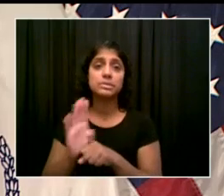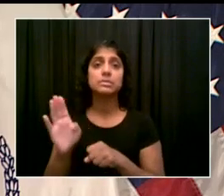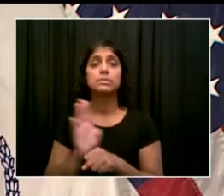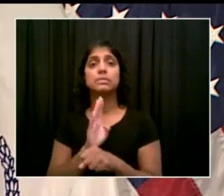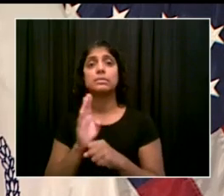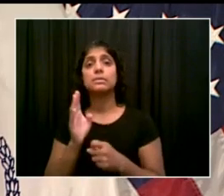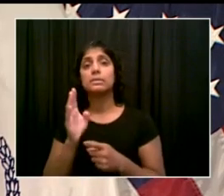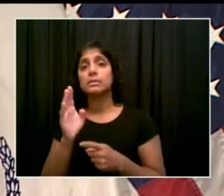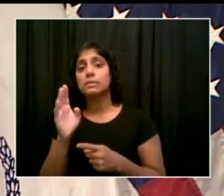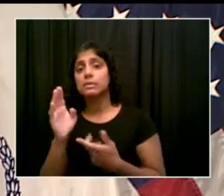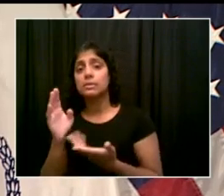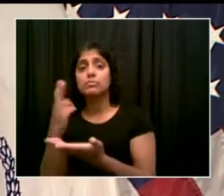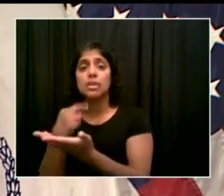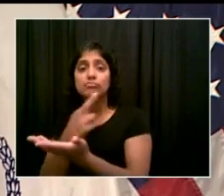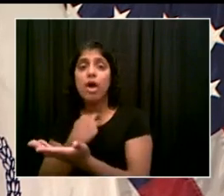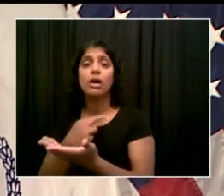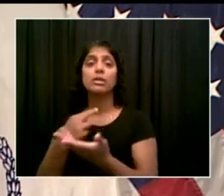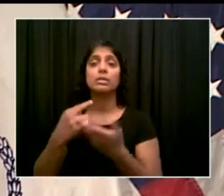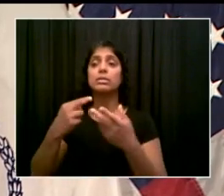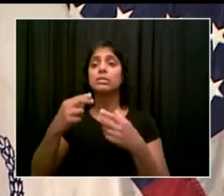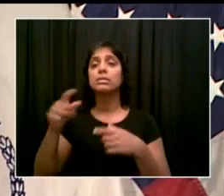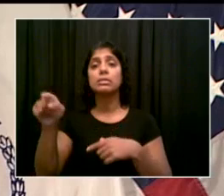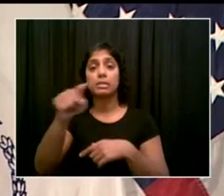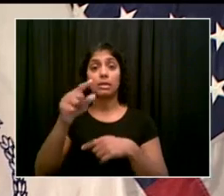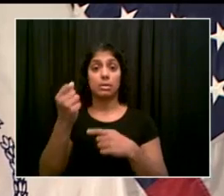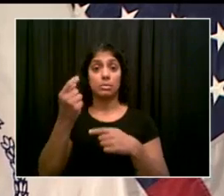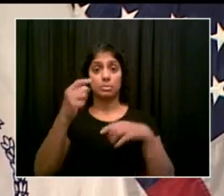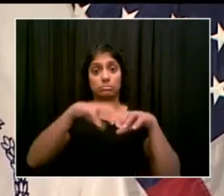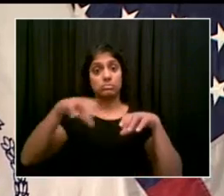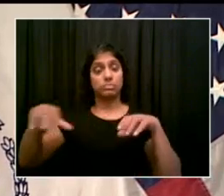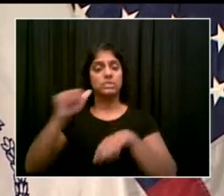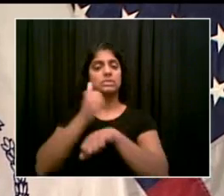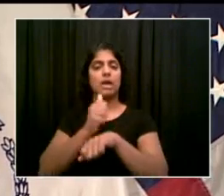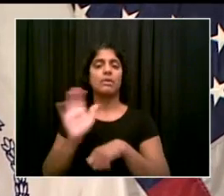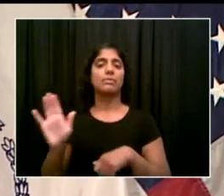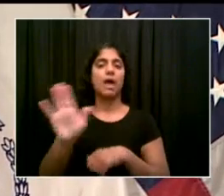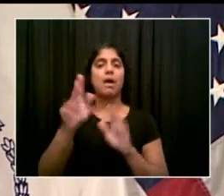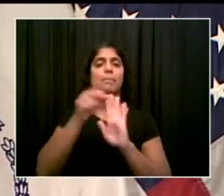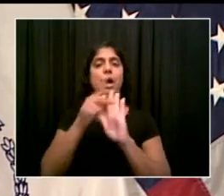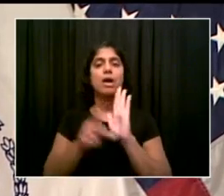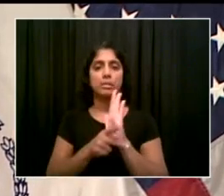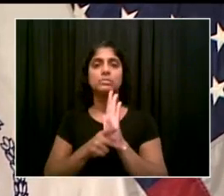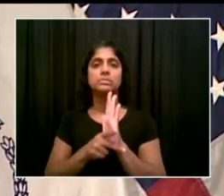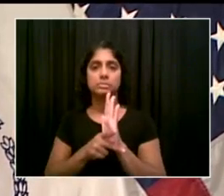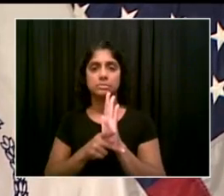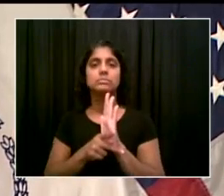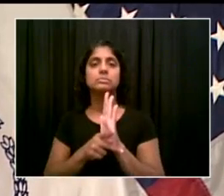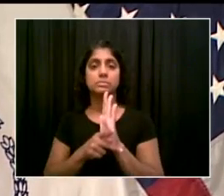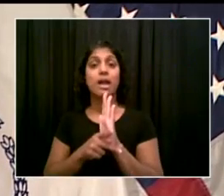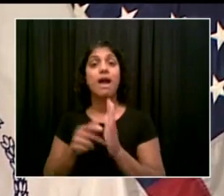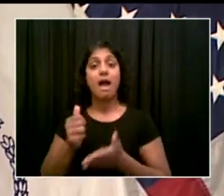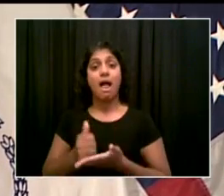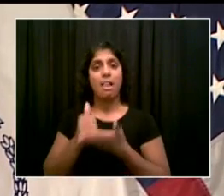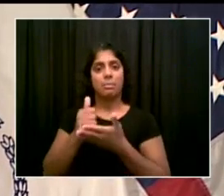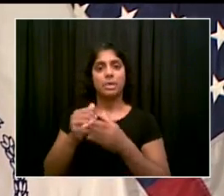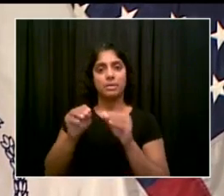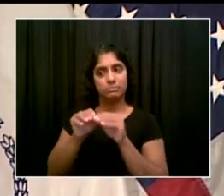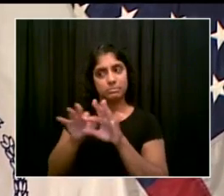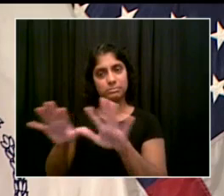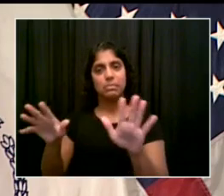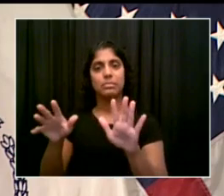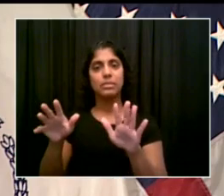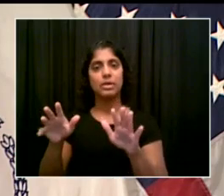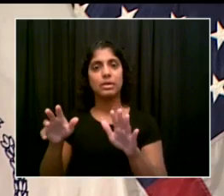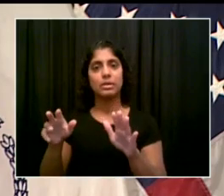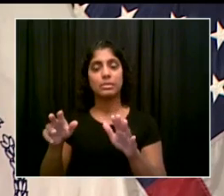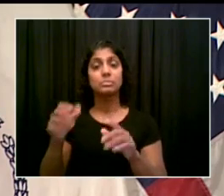choice, the faster we will beat the Delta variant. So this is the future of how we win this war once and for all, I